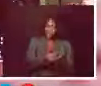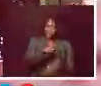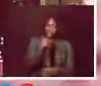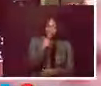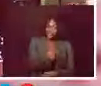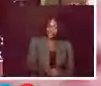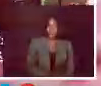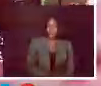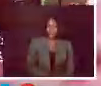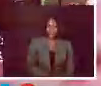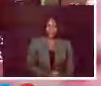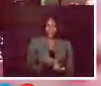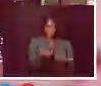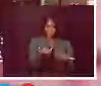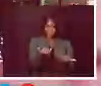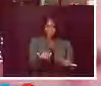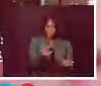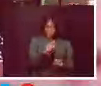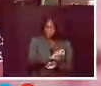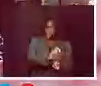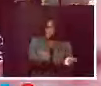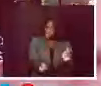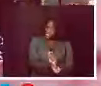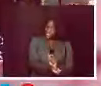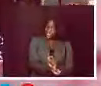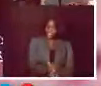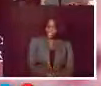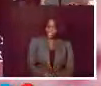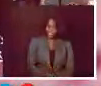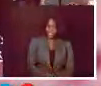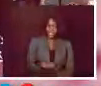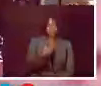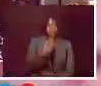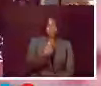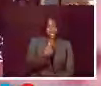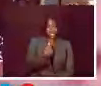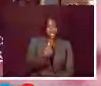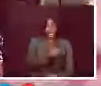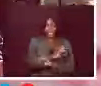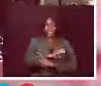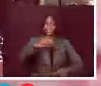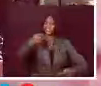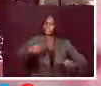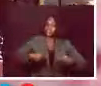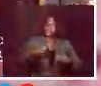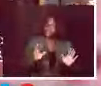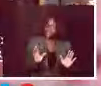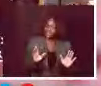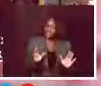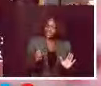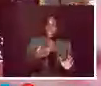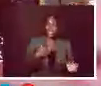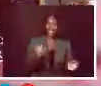submission. Now you are changing. Mr. Speaker, for me, there is nothing to debate. There's really